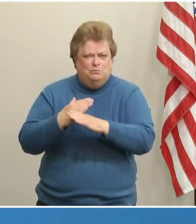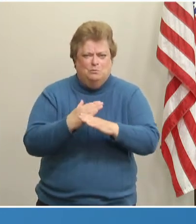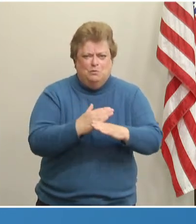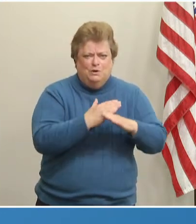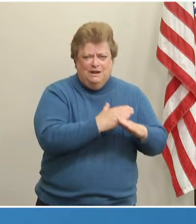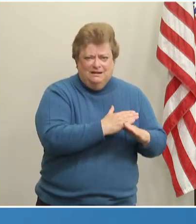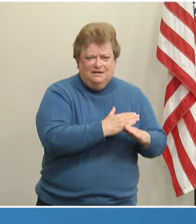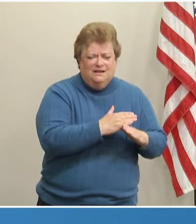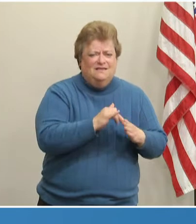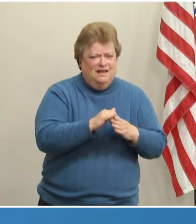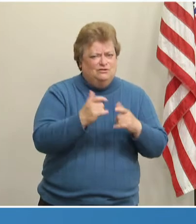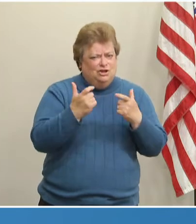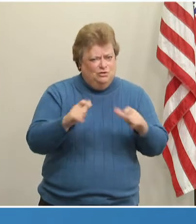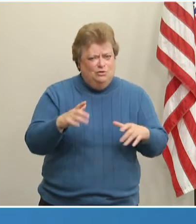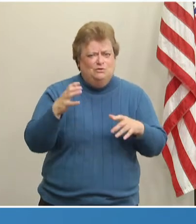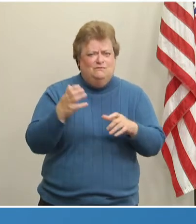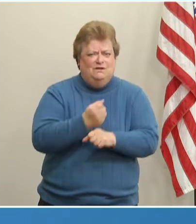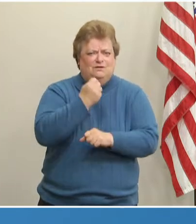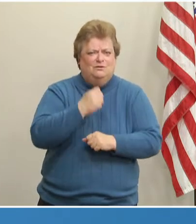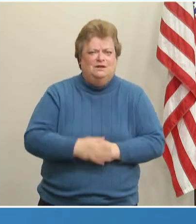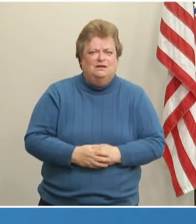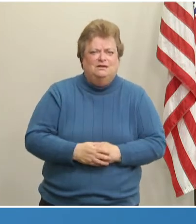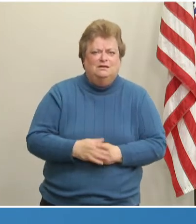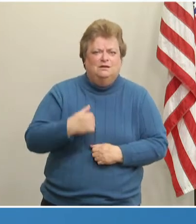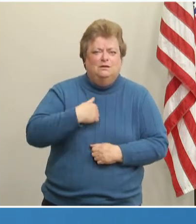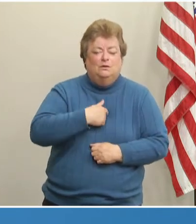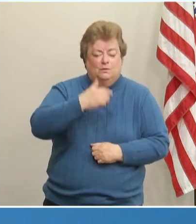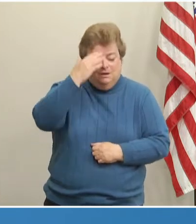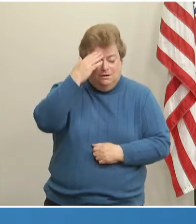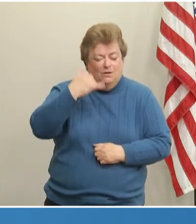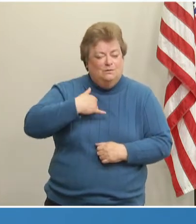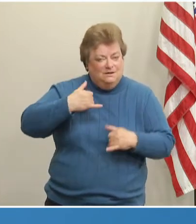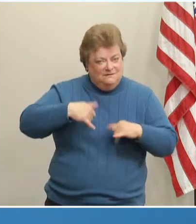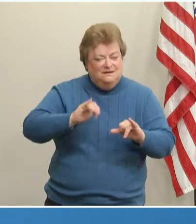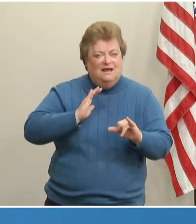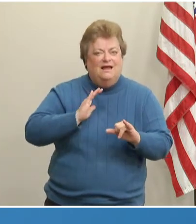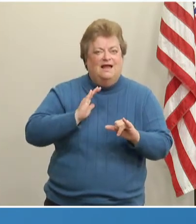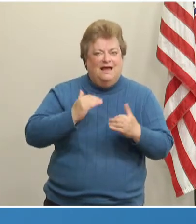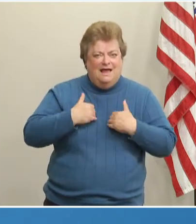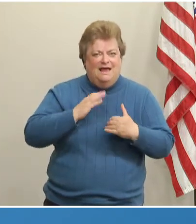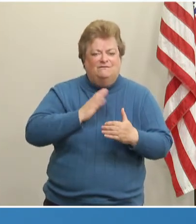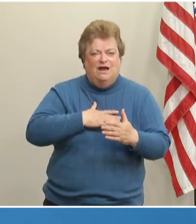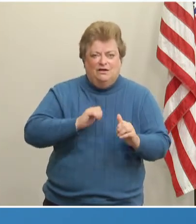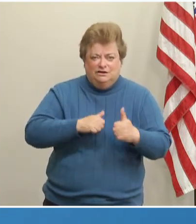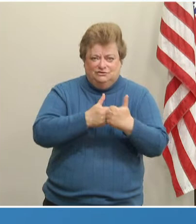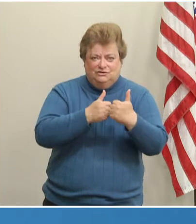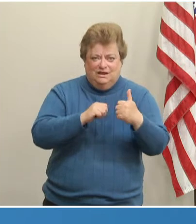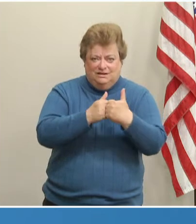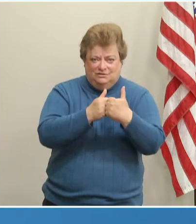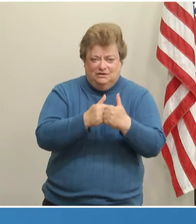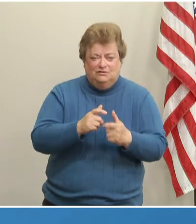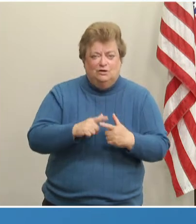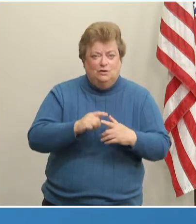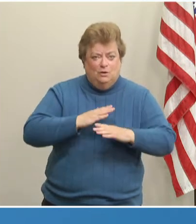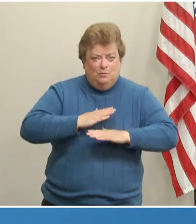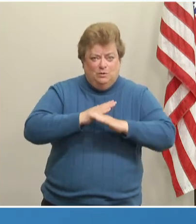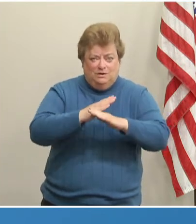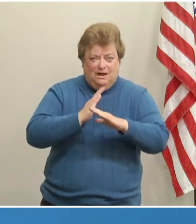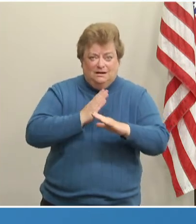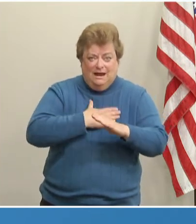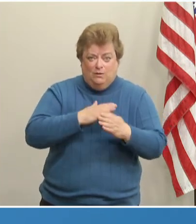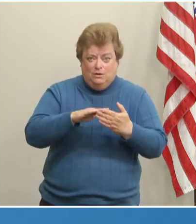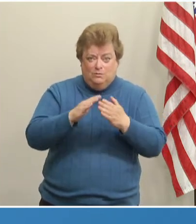victory. We also know that we still face challenges. Our work to safeguard the community and to slow the spread is